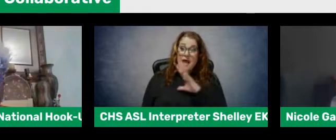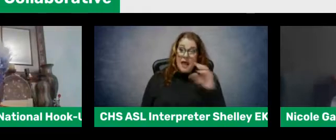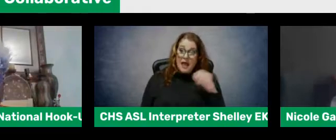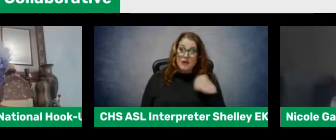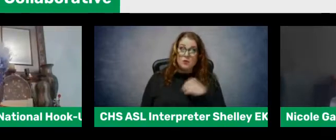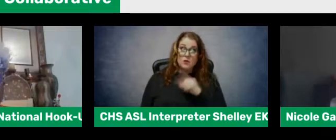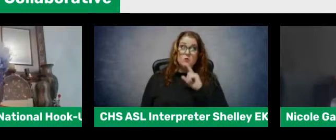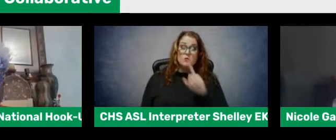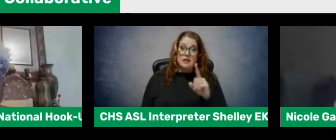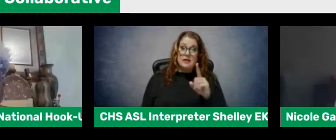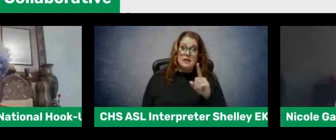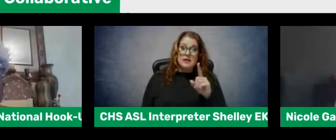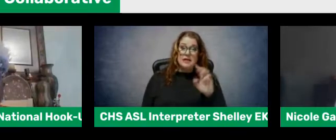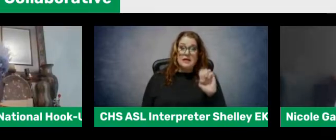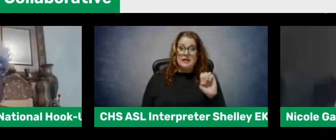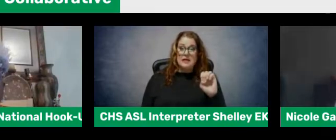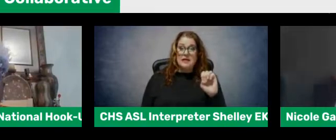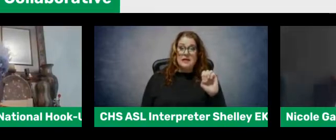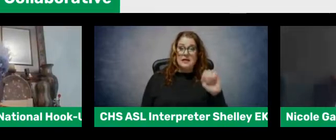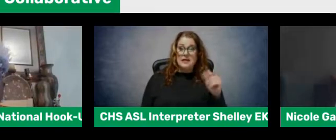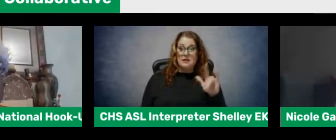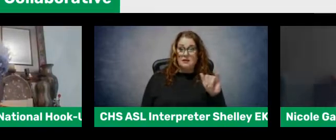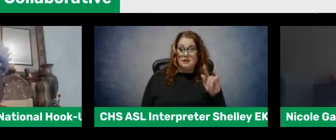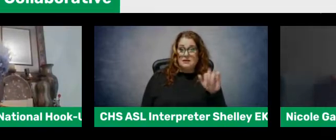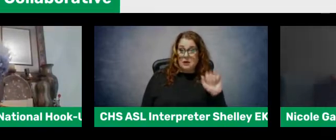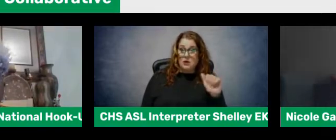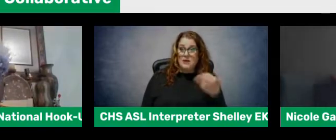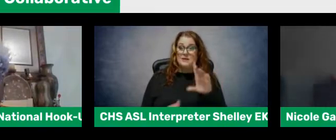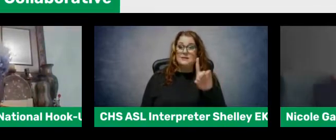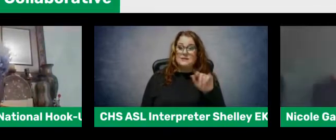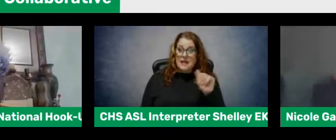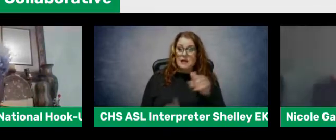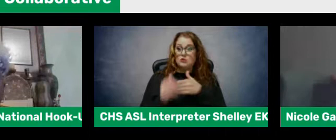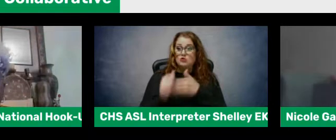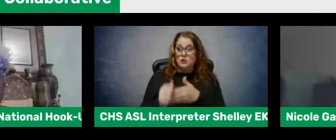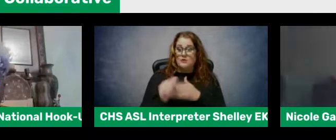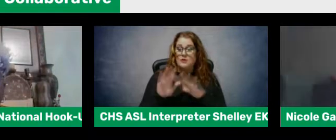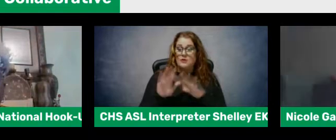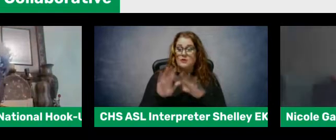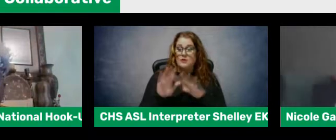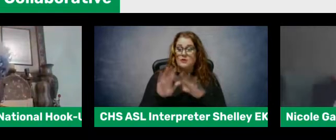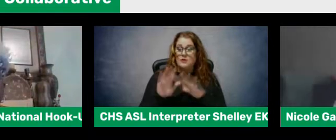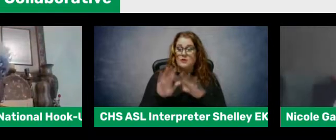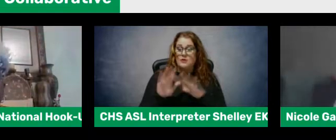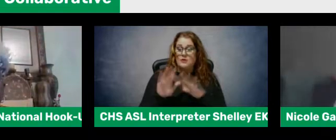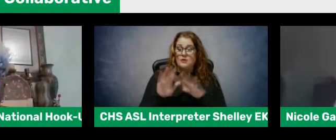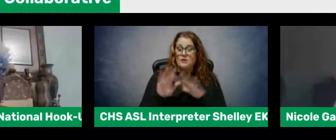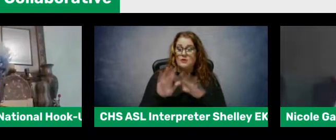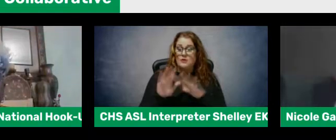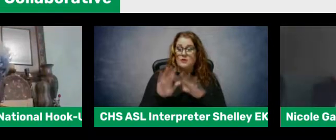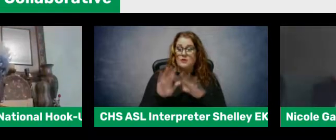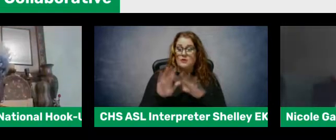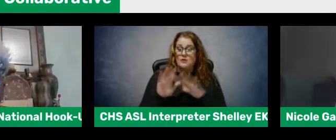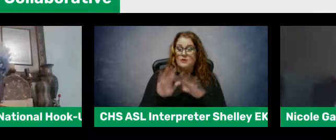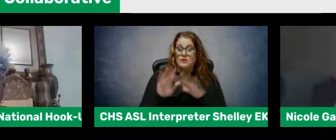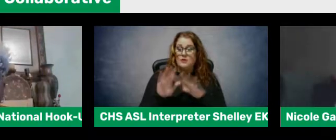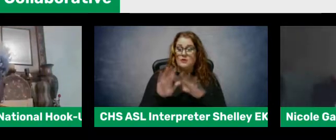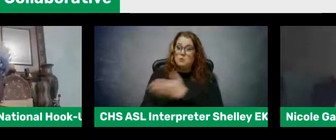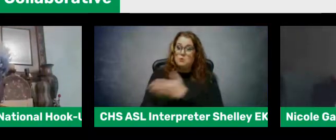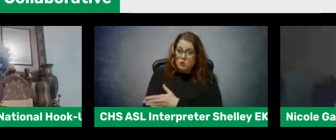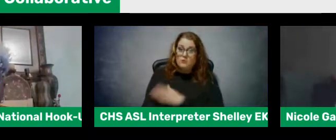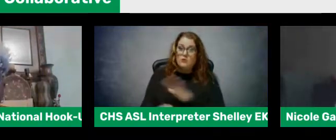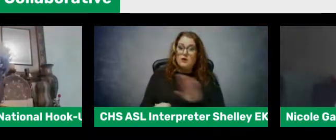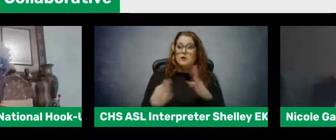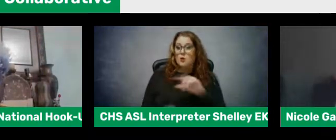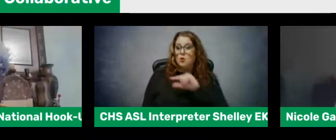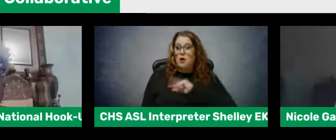an egalitarian, data-driven body of partnerships really designed to objectively and strategically work towards improving residents' health and quality of